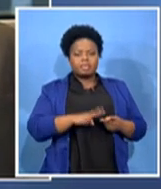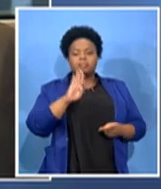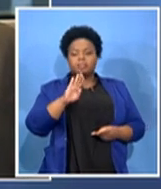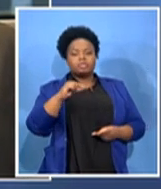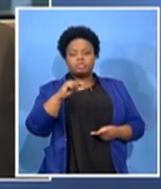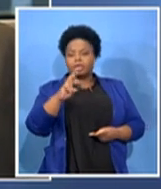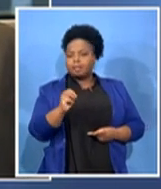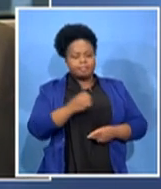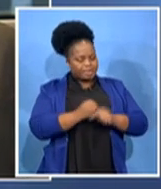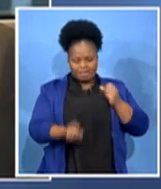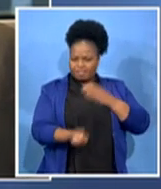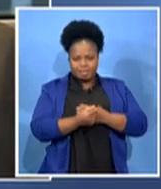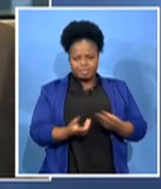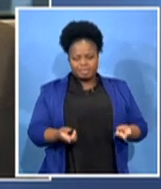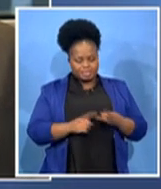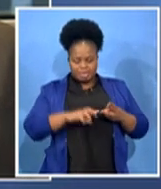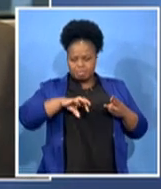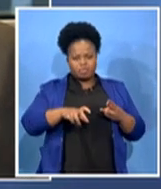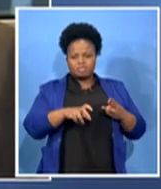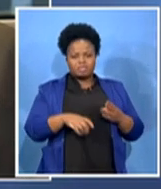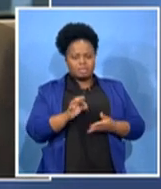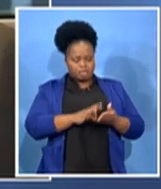elective conferences, those didn't happen at all.